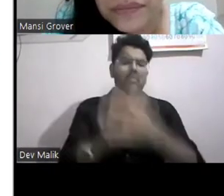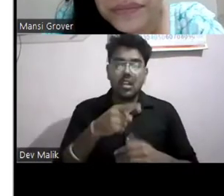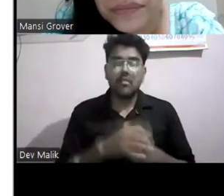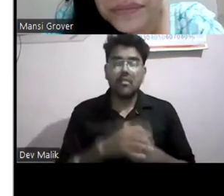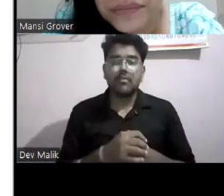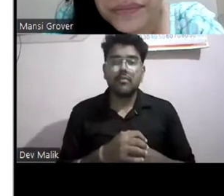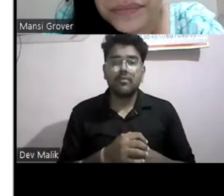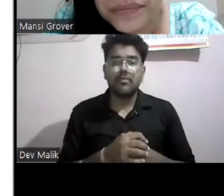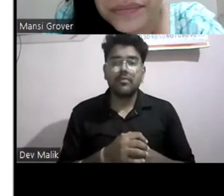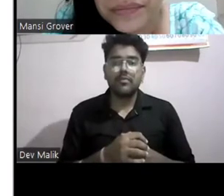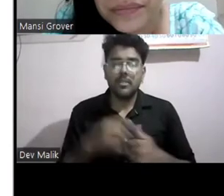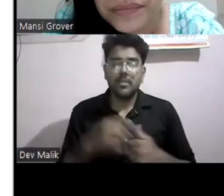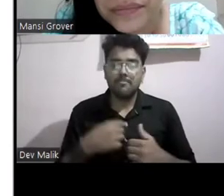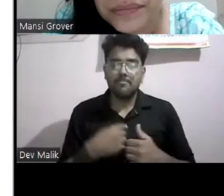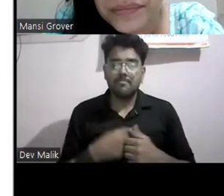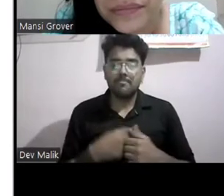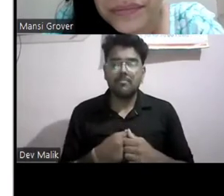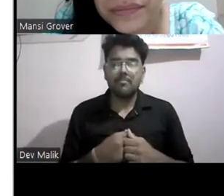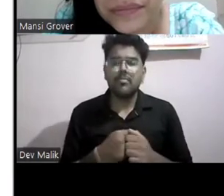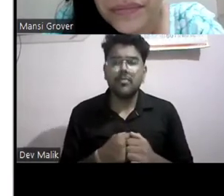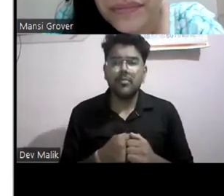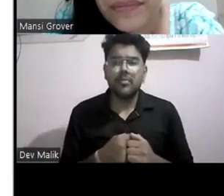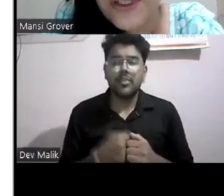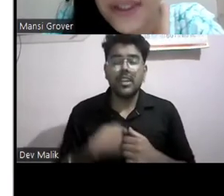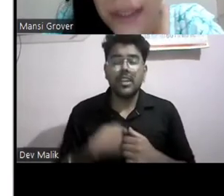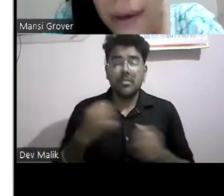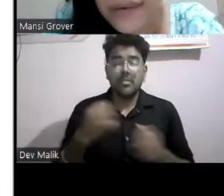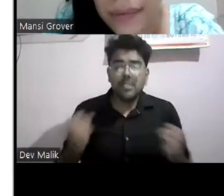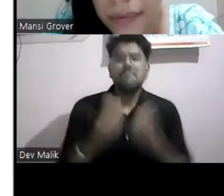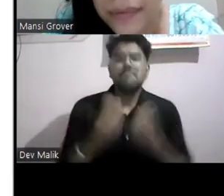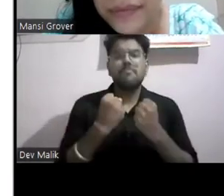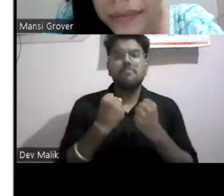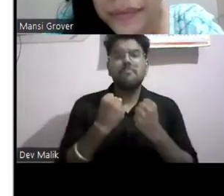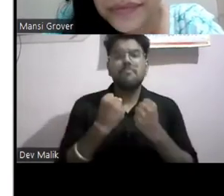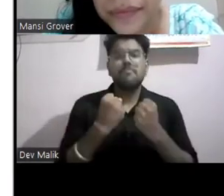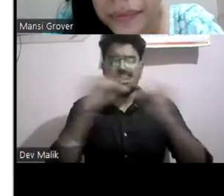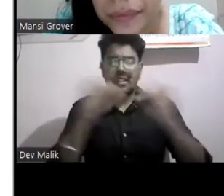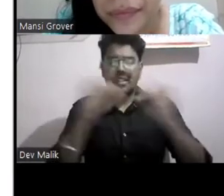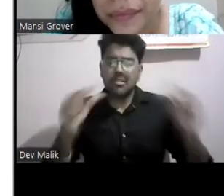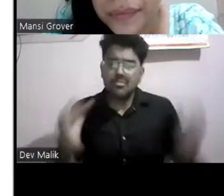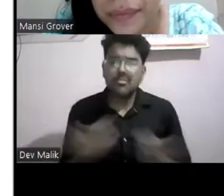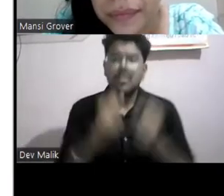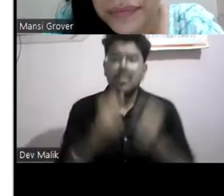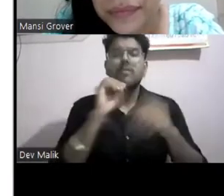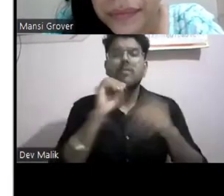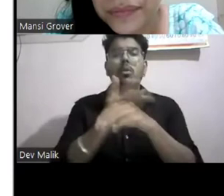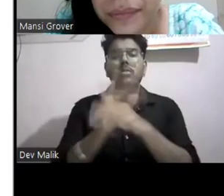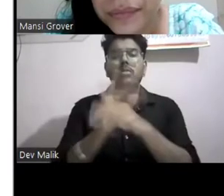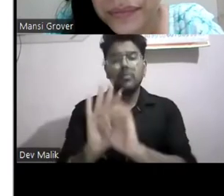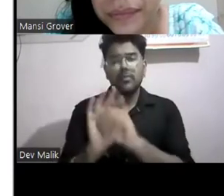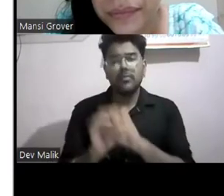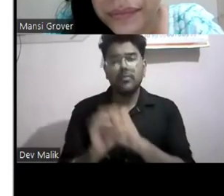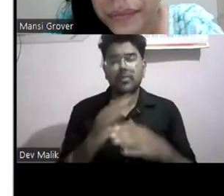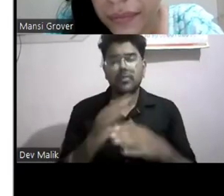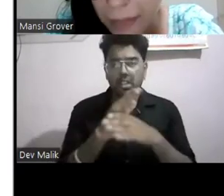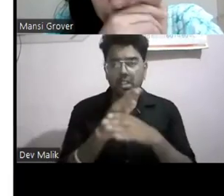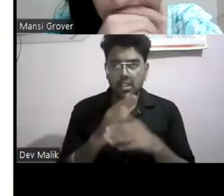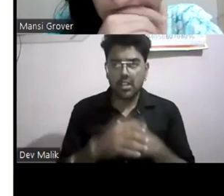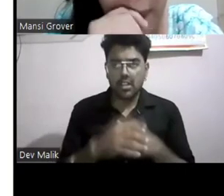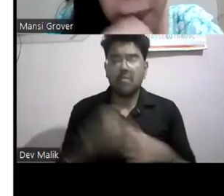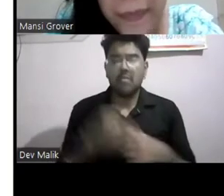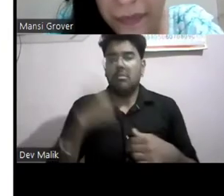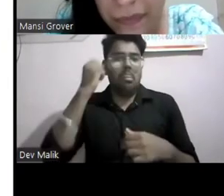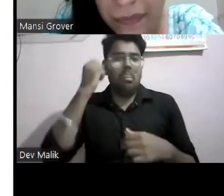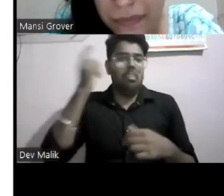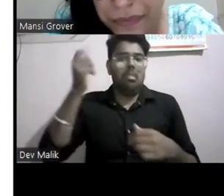up with a motivational quote. And I don't understand why. Because then it they kind of, you